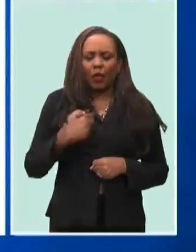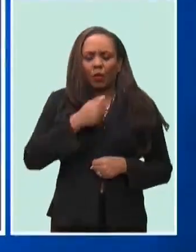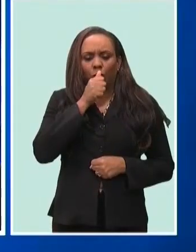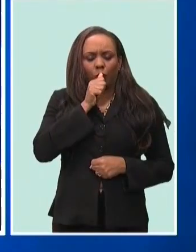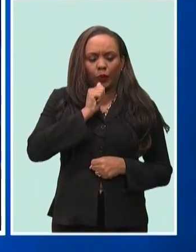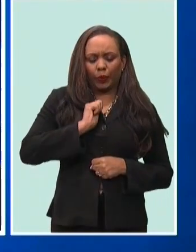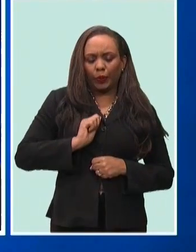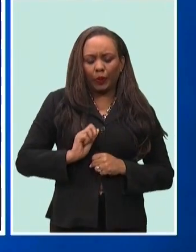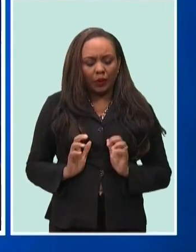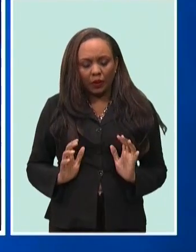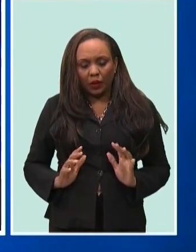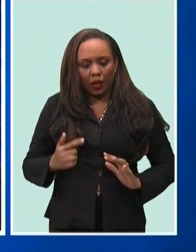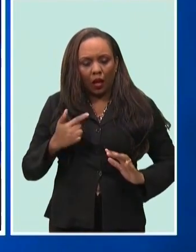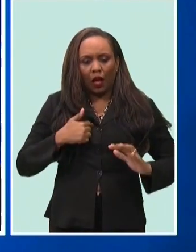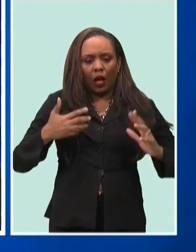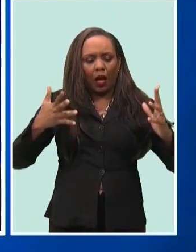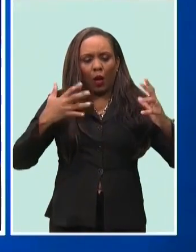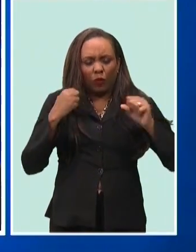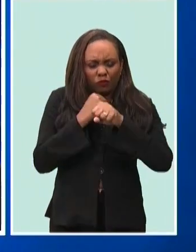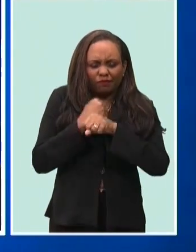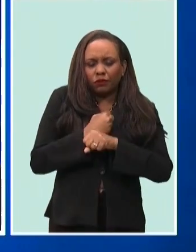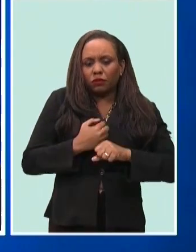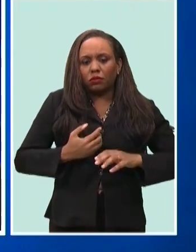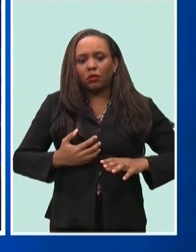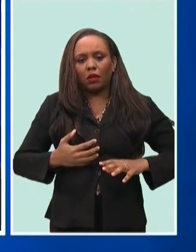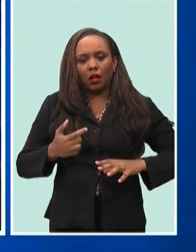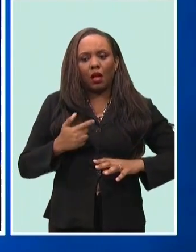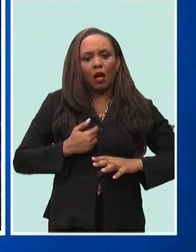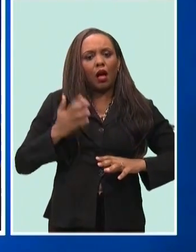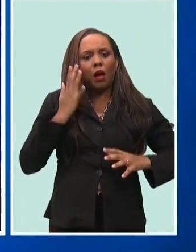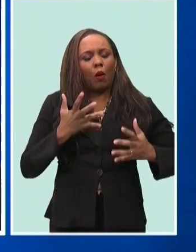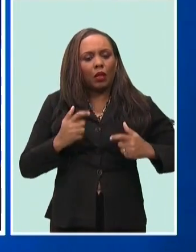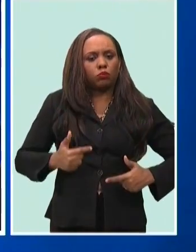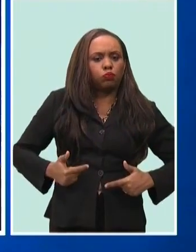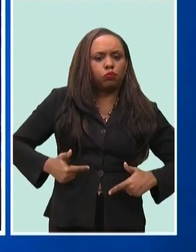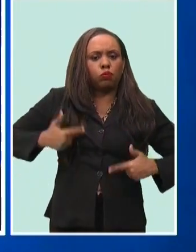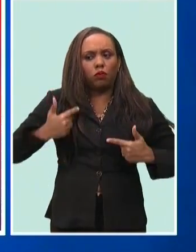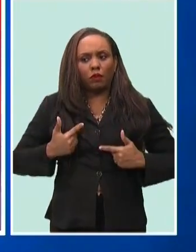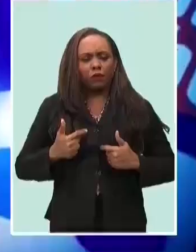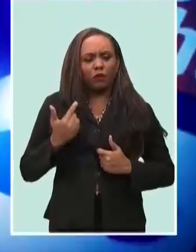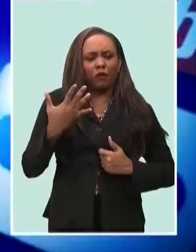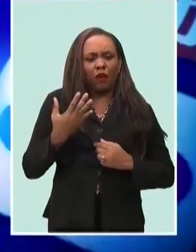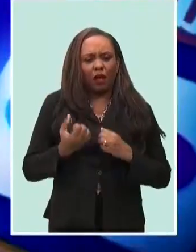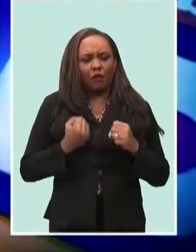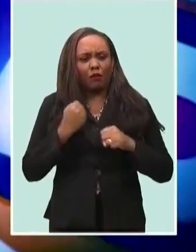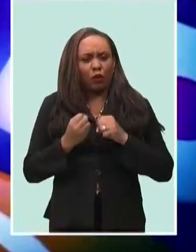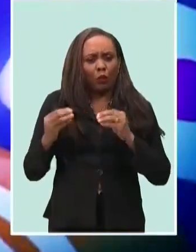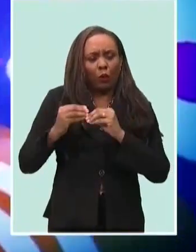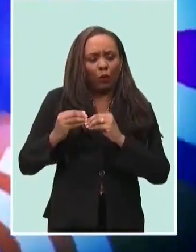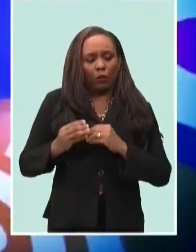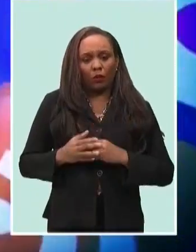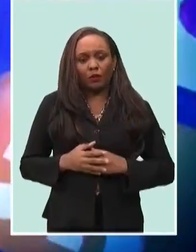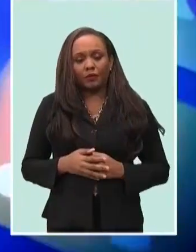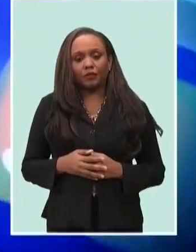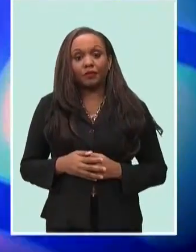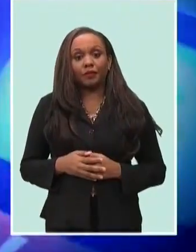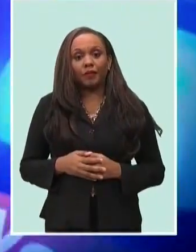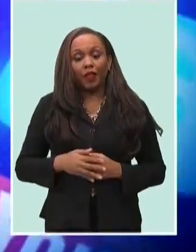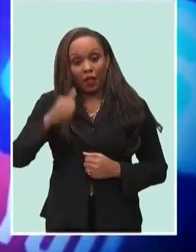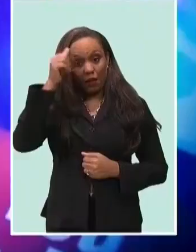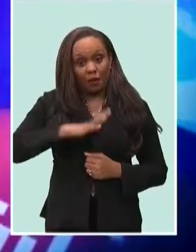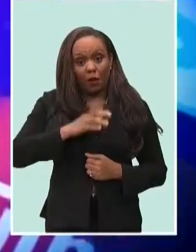working. I plan to beat the low survival rate statistics for this disease. Now, the 78-year-old